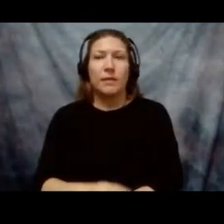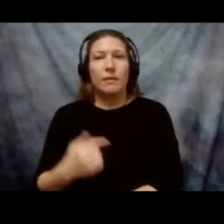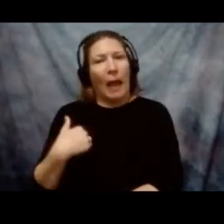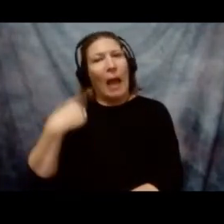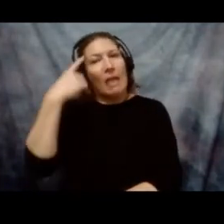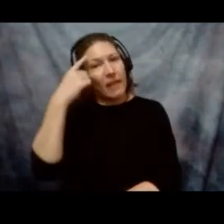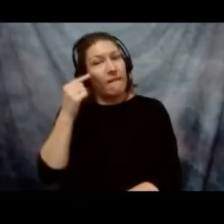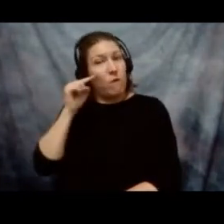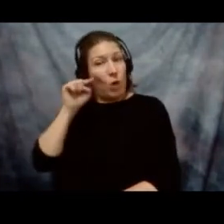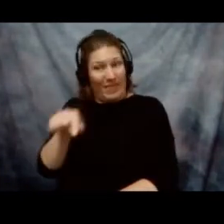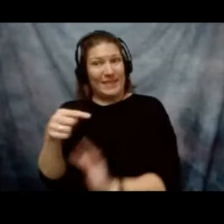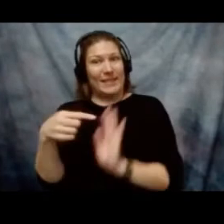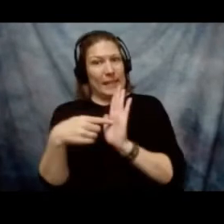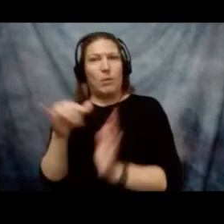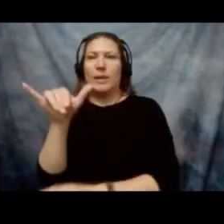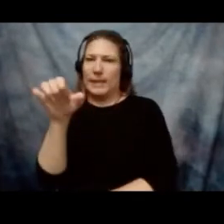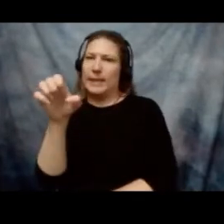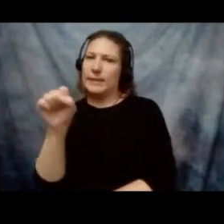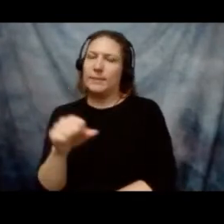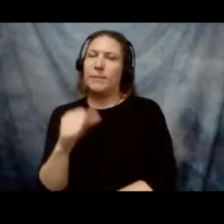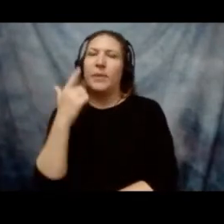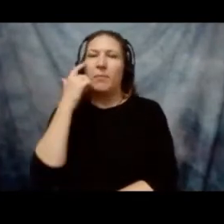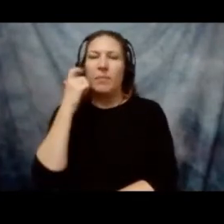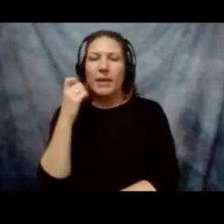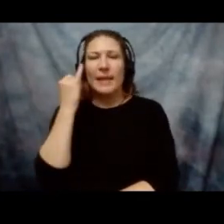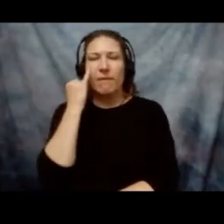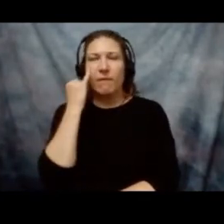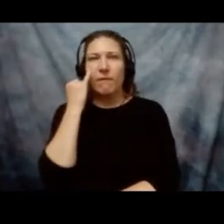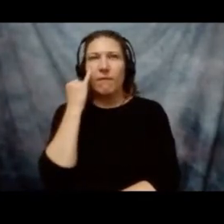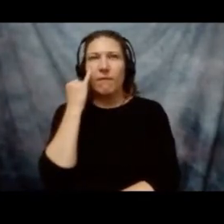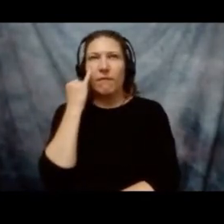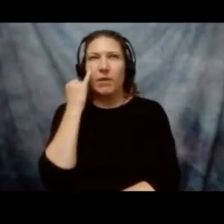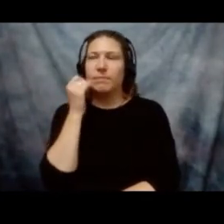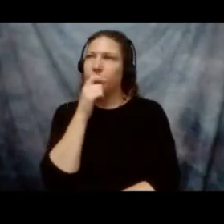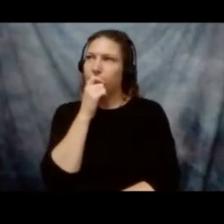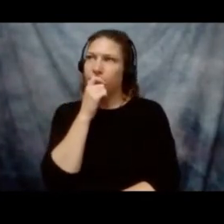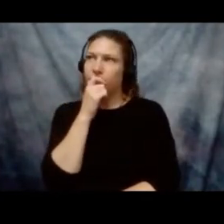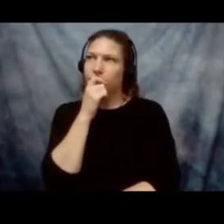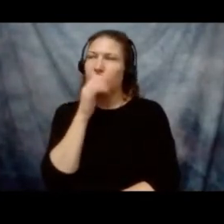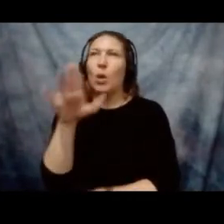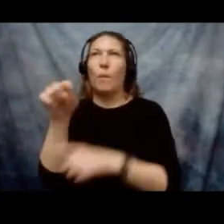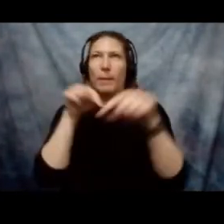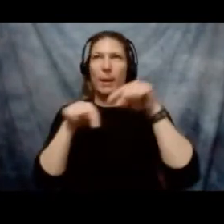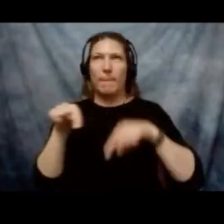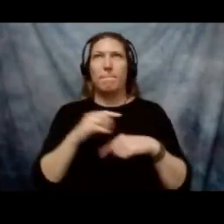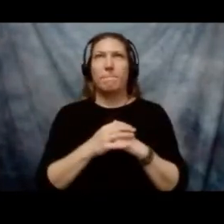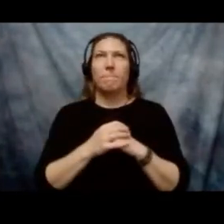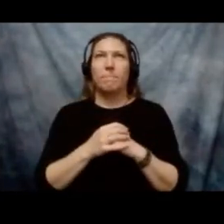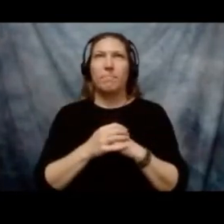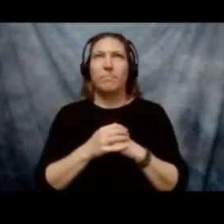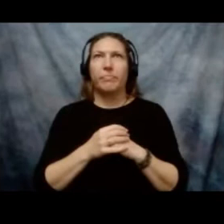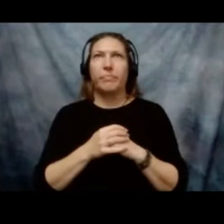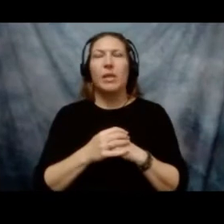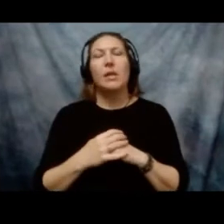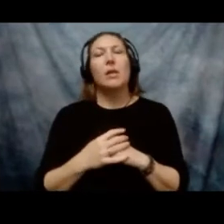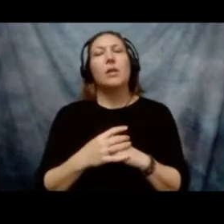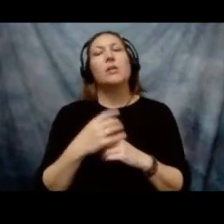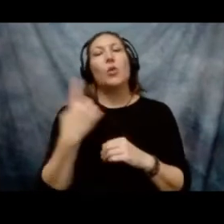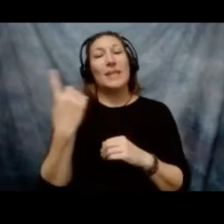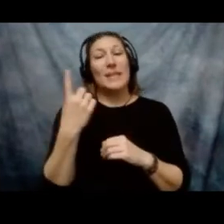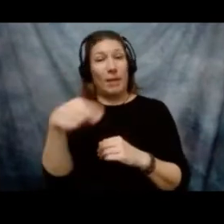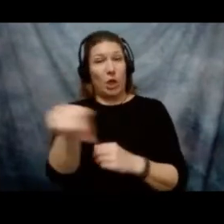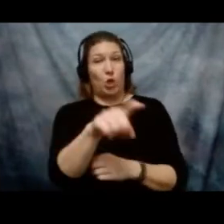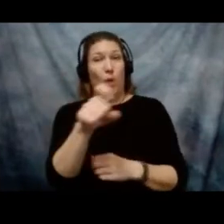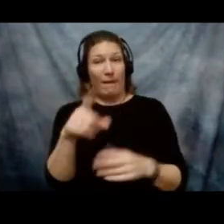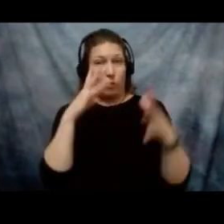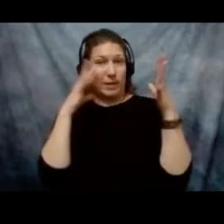Because let me back up. One of the things you have to decide as an organization is what